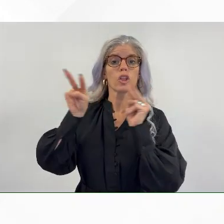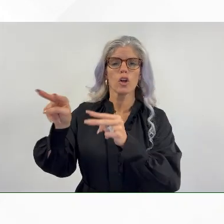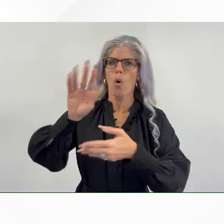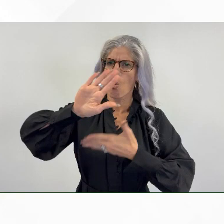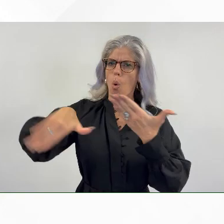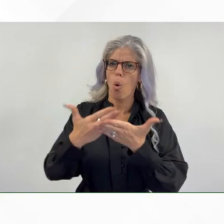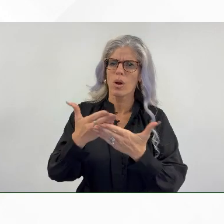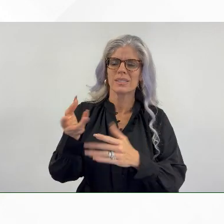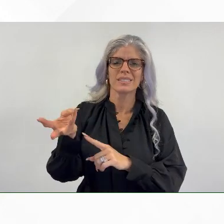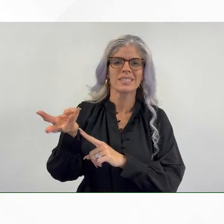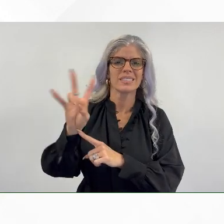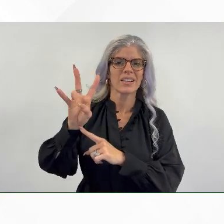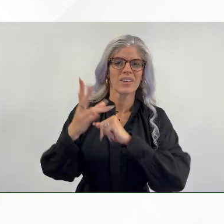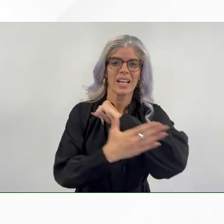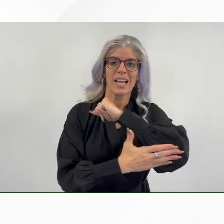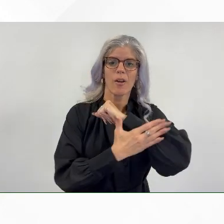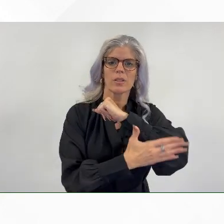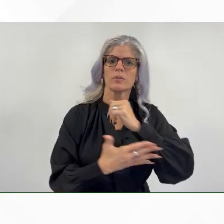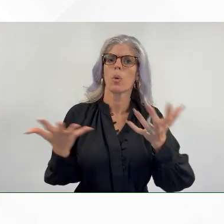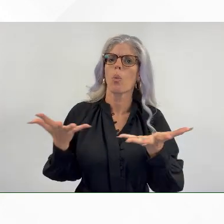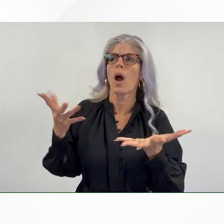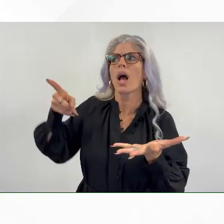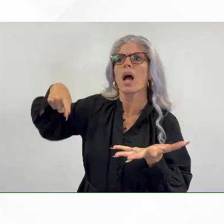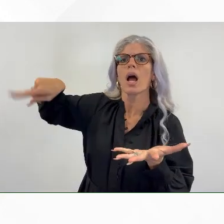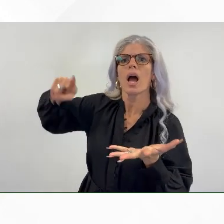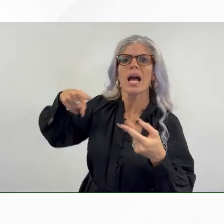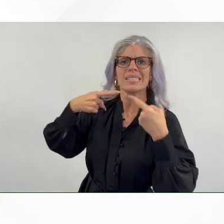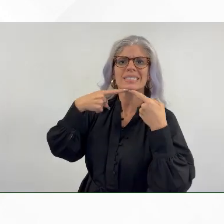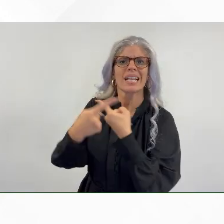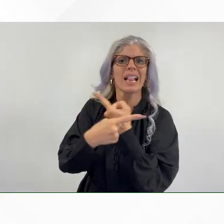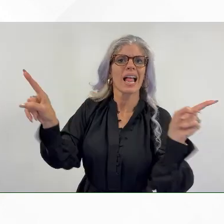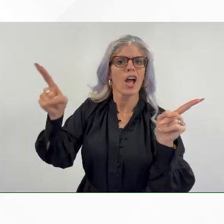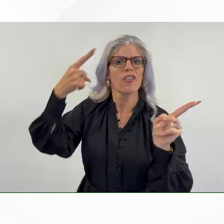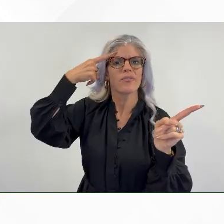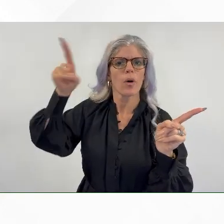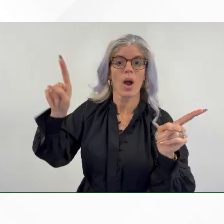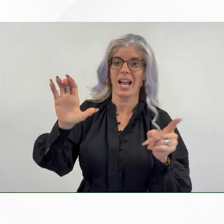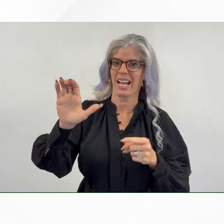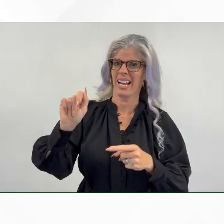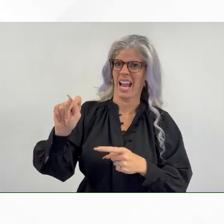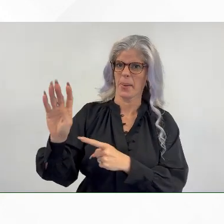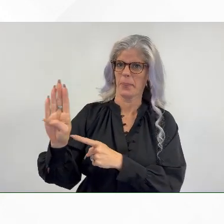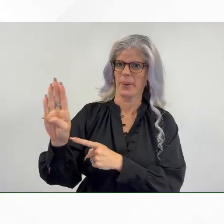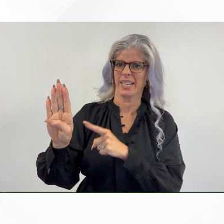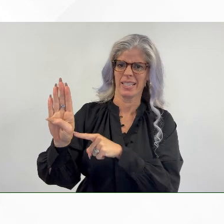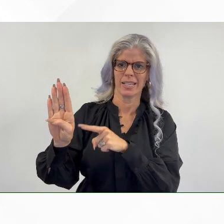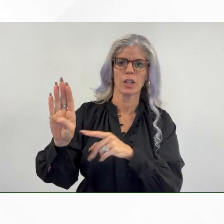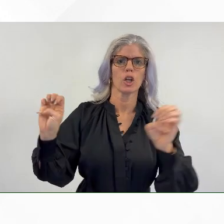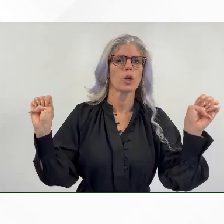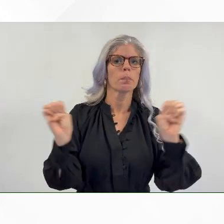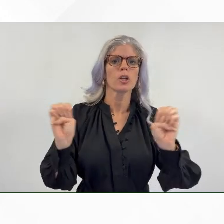Now, let's review what all 67 counties were declared for. Category B, Emergency Protective Measures.